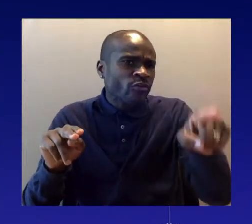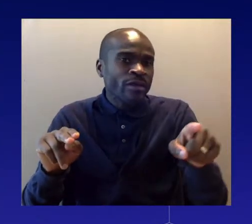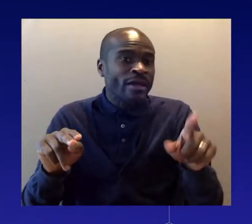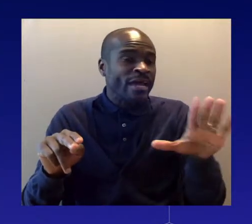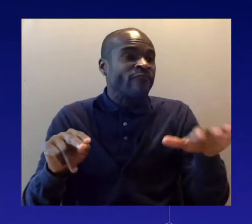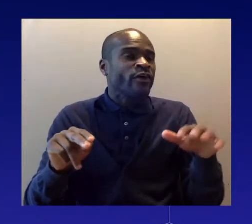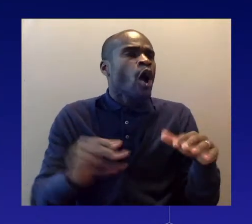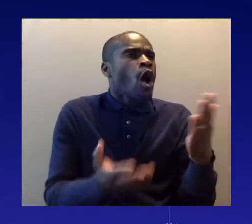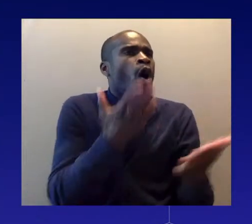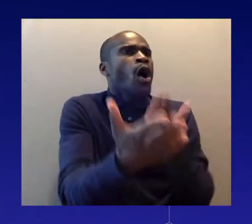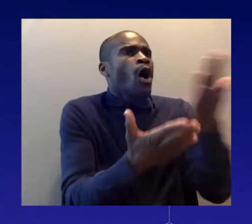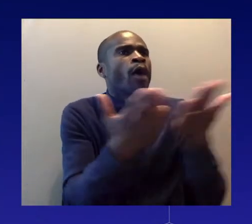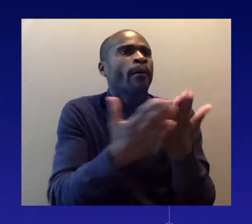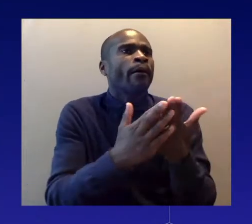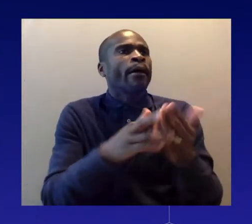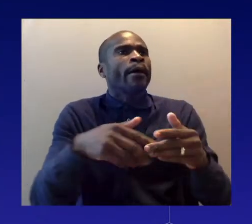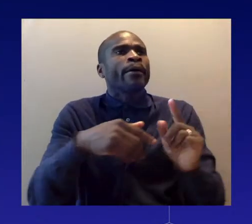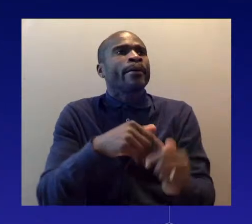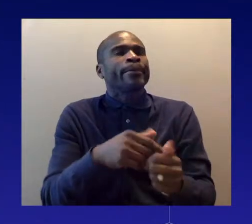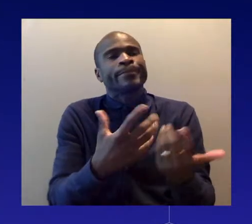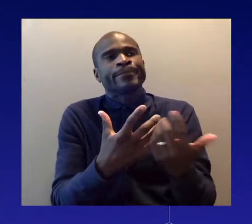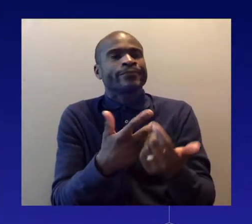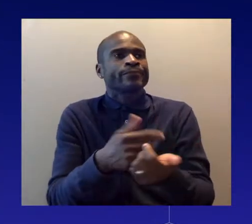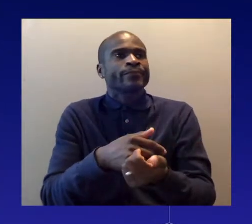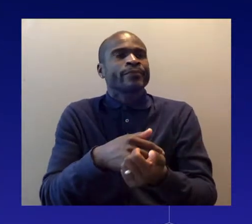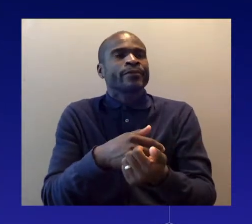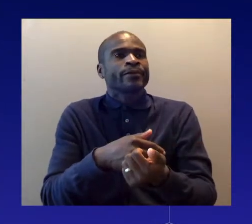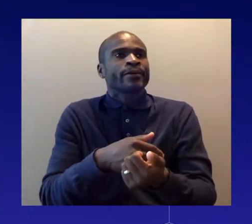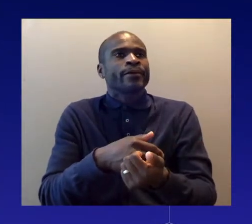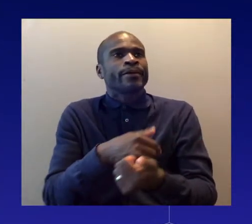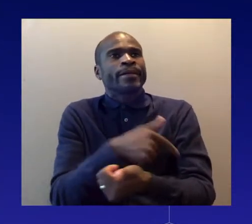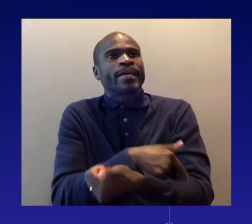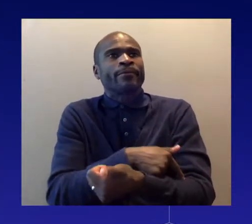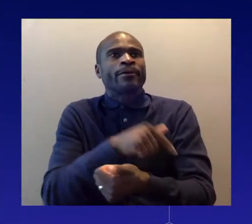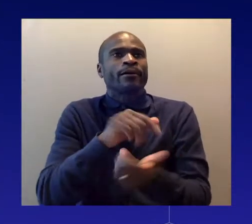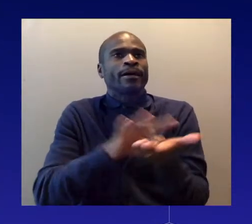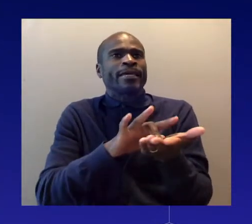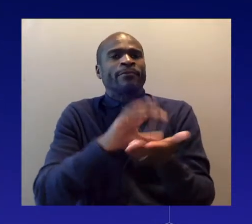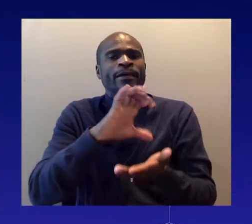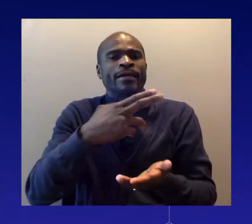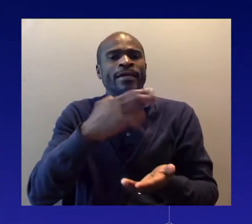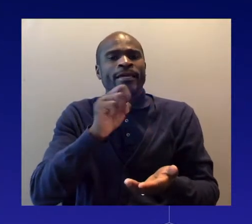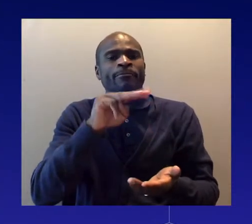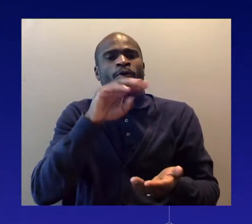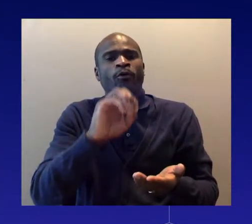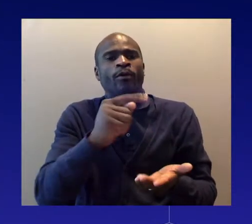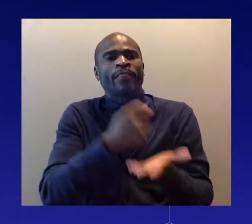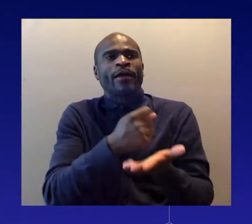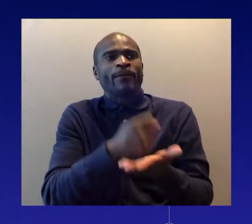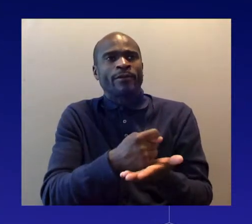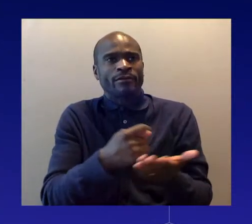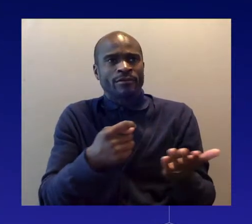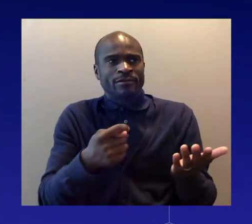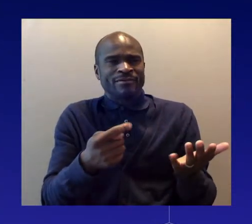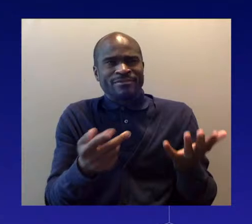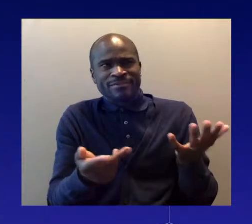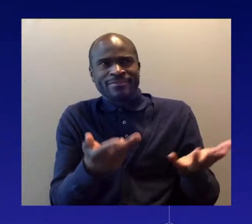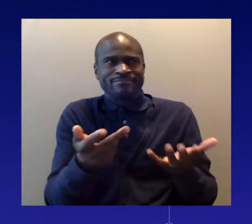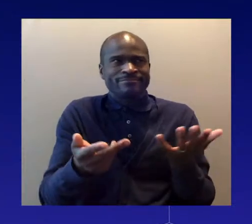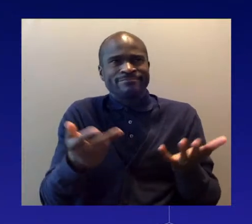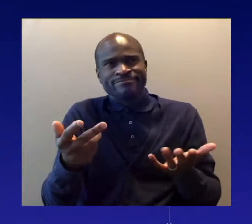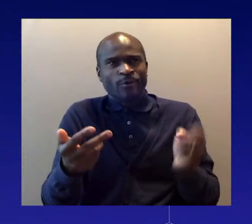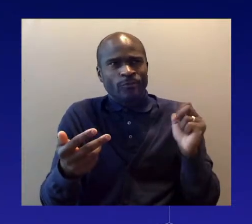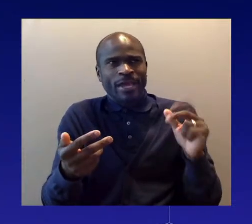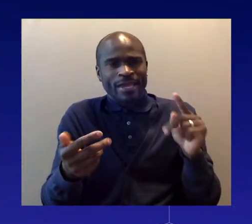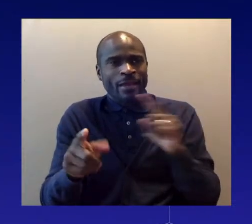have access to the supports that get you to appointments, it's meaningless. Right? And so care navigation, I'll also, it's